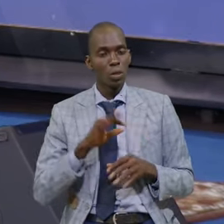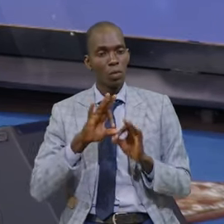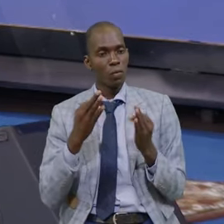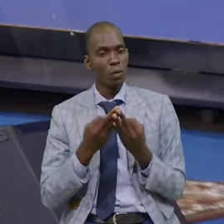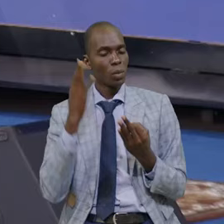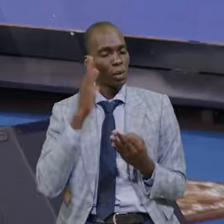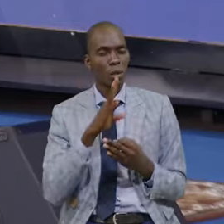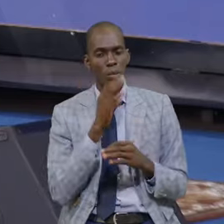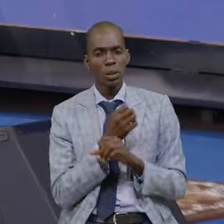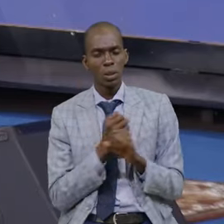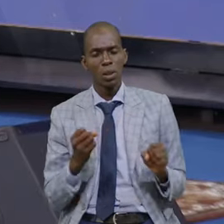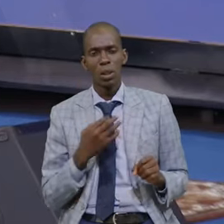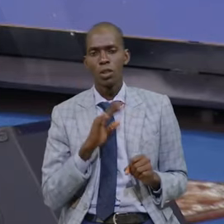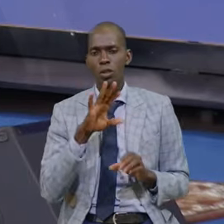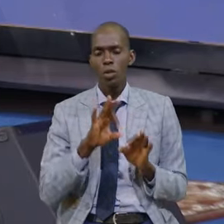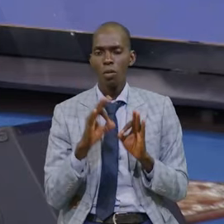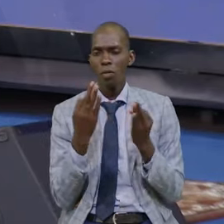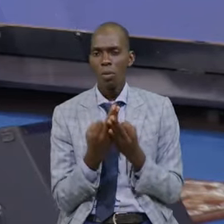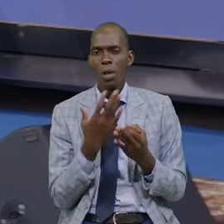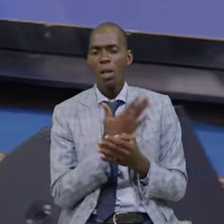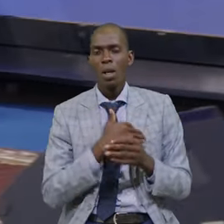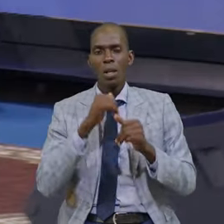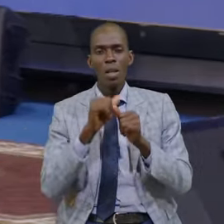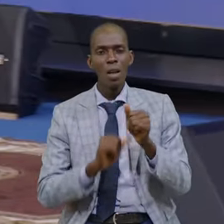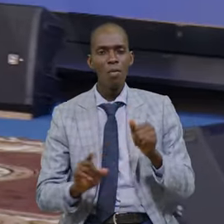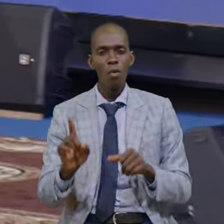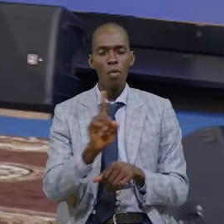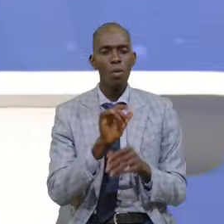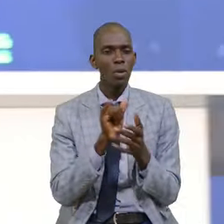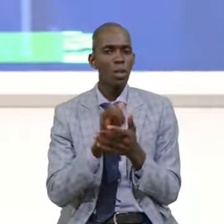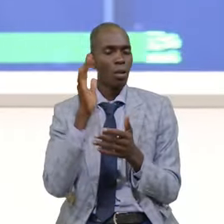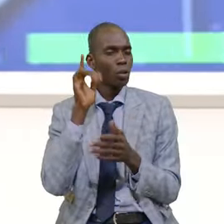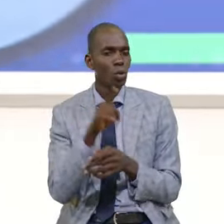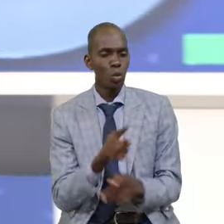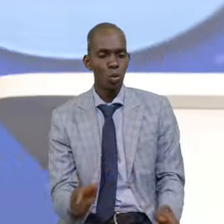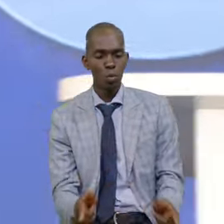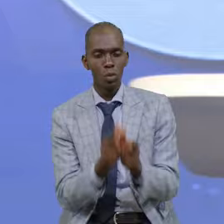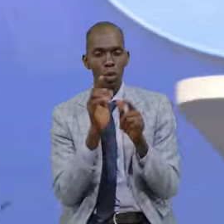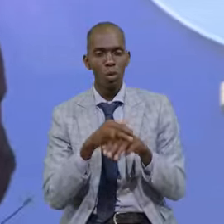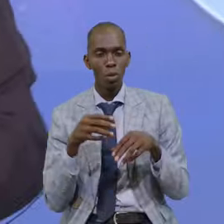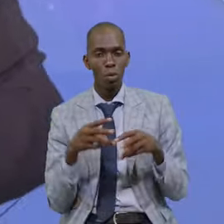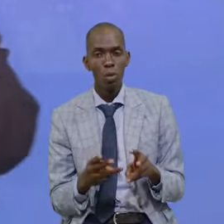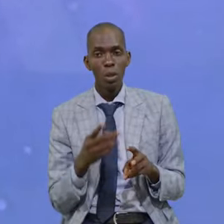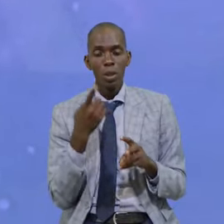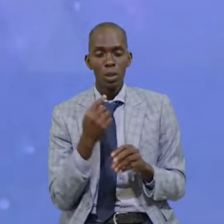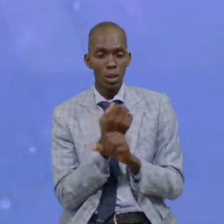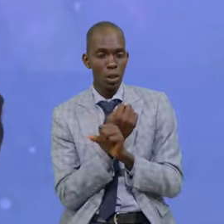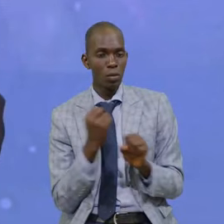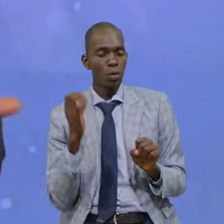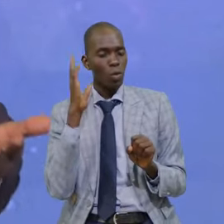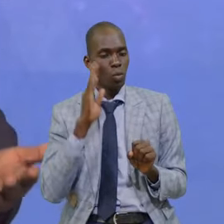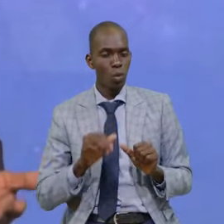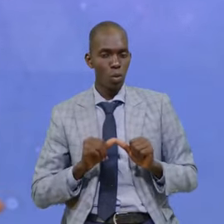your family, and everyone that you come across, the salvation will keep on